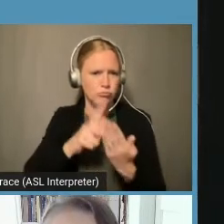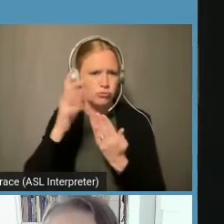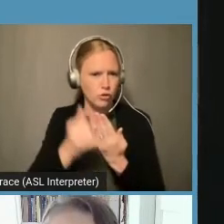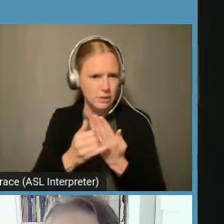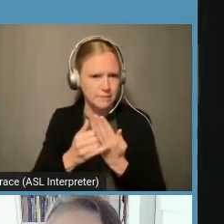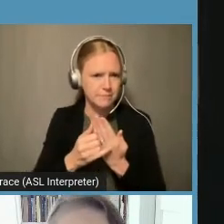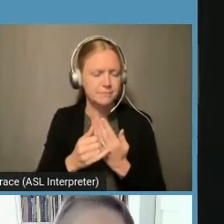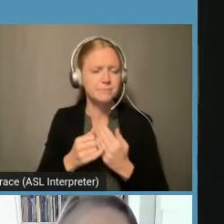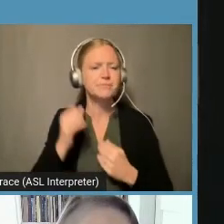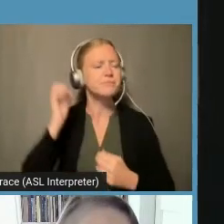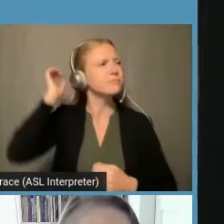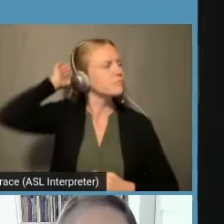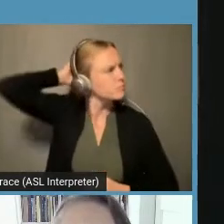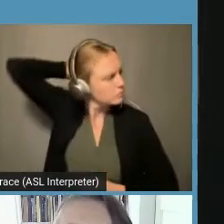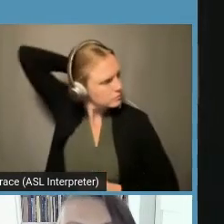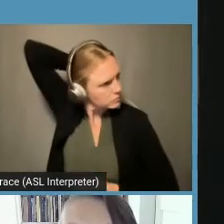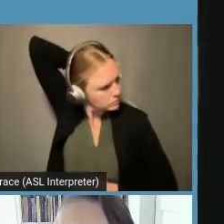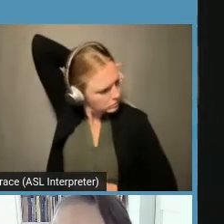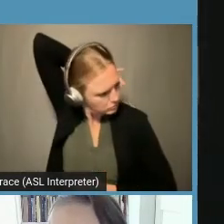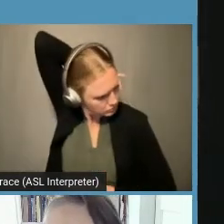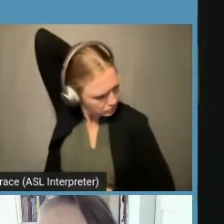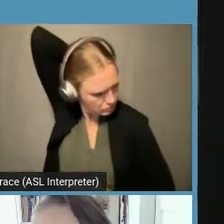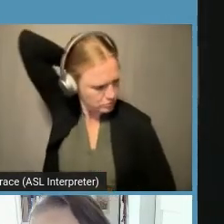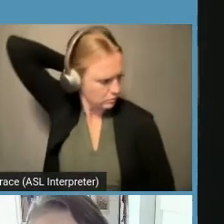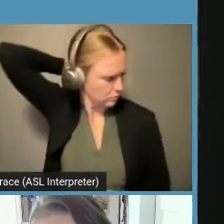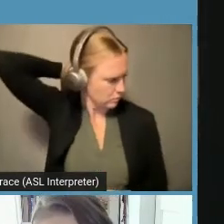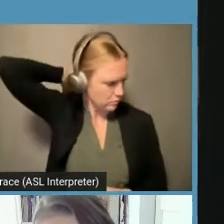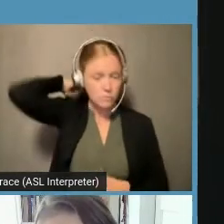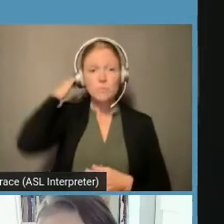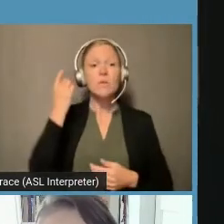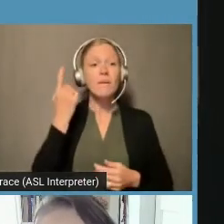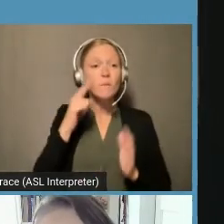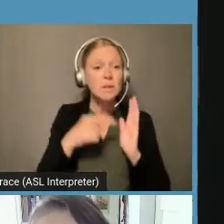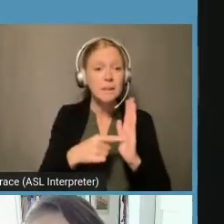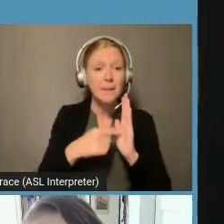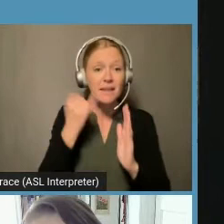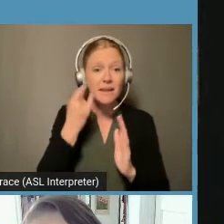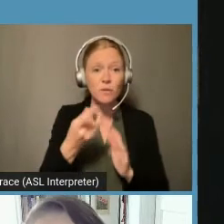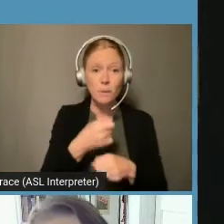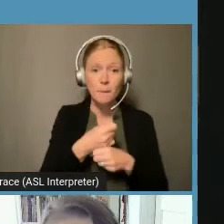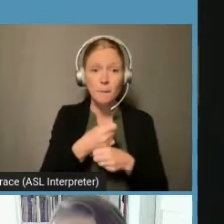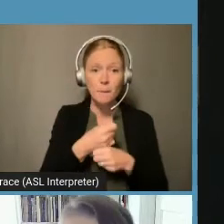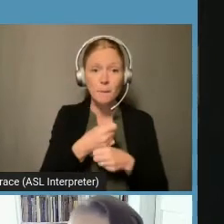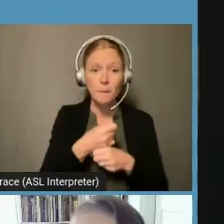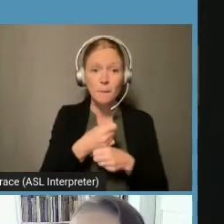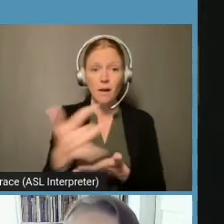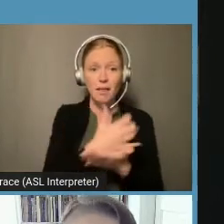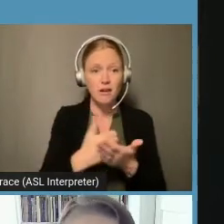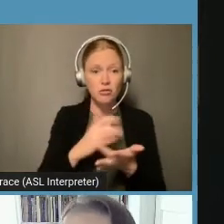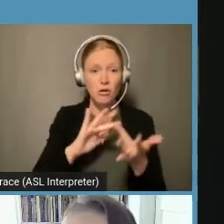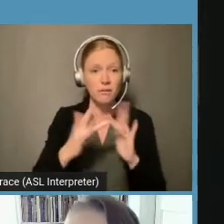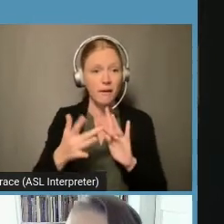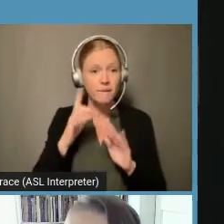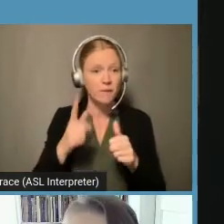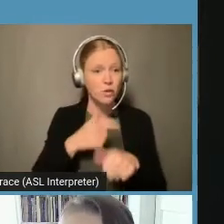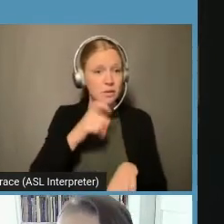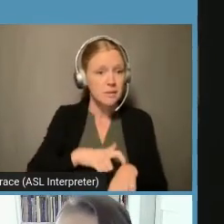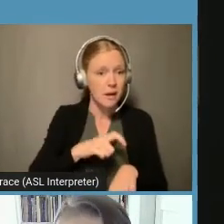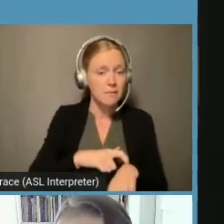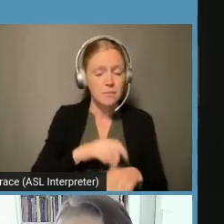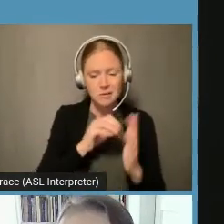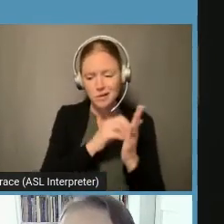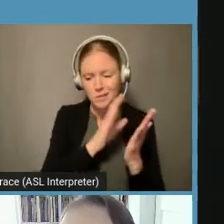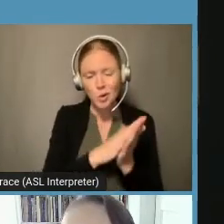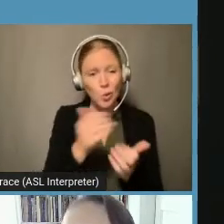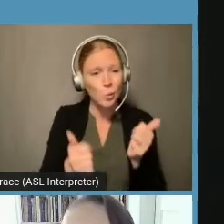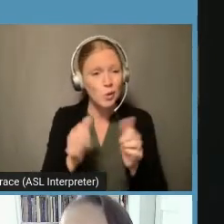for example, you're making your collection available online for the first time, well, documenting what system are you